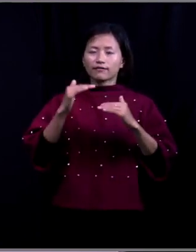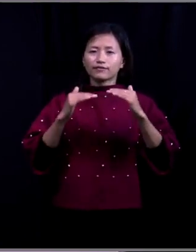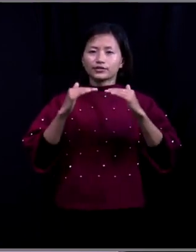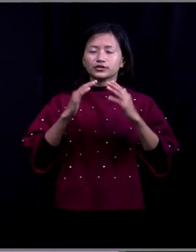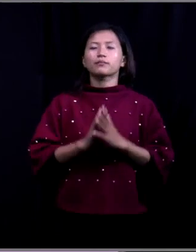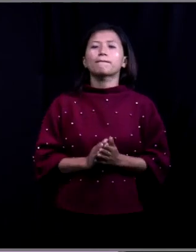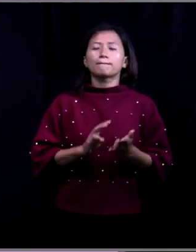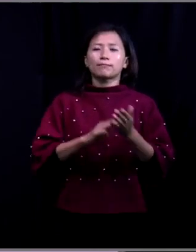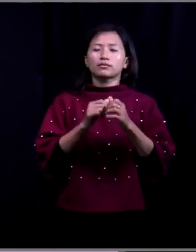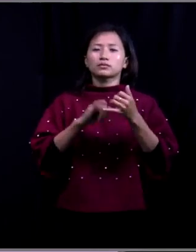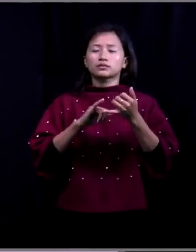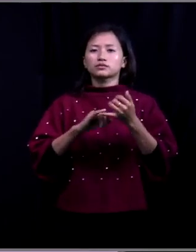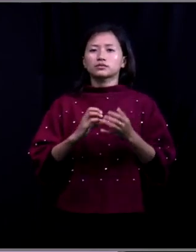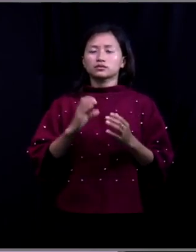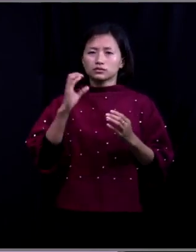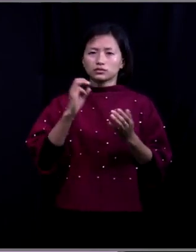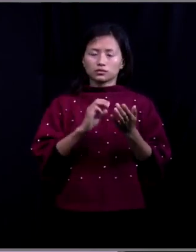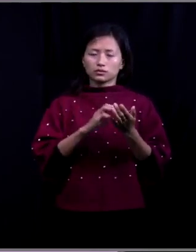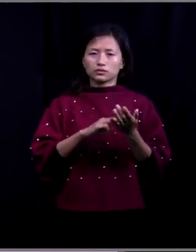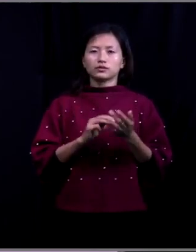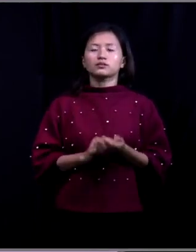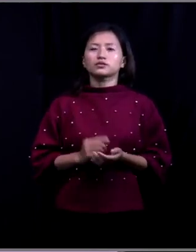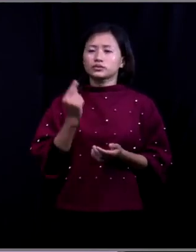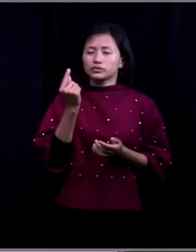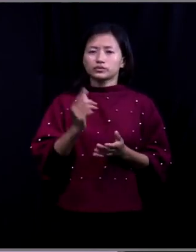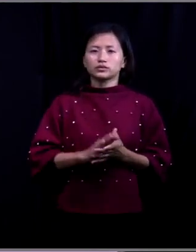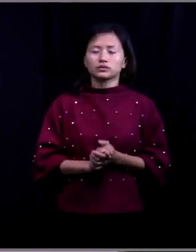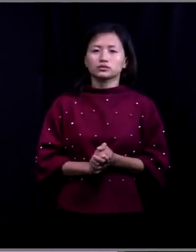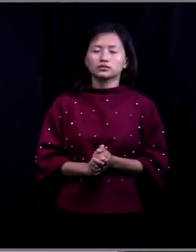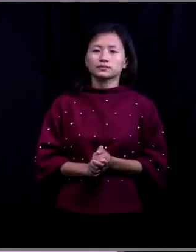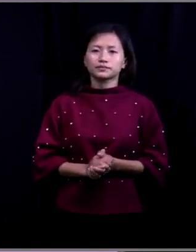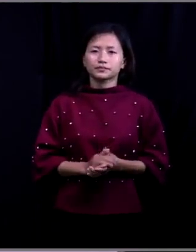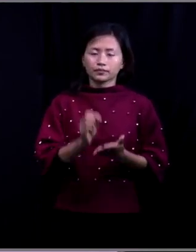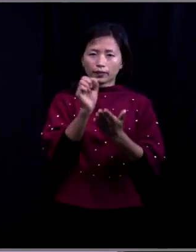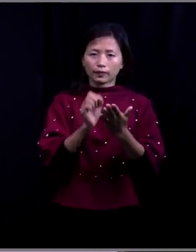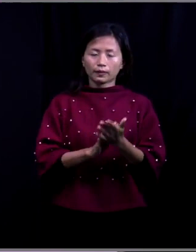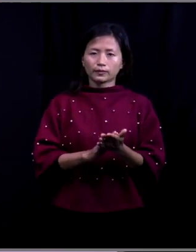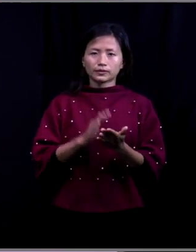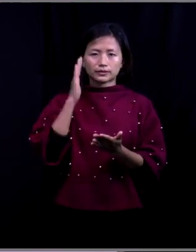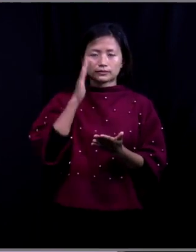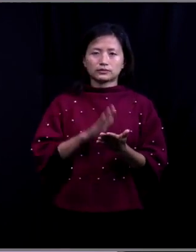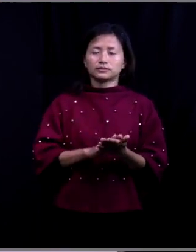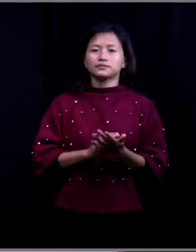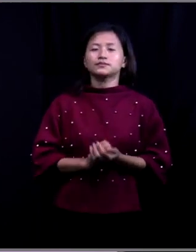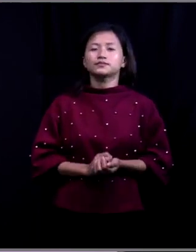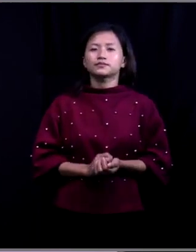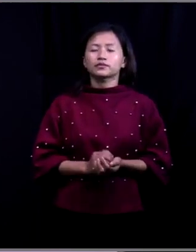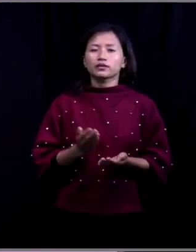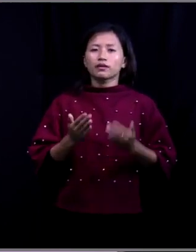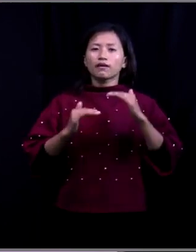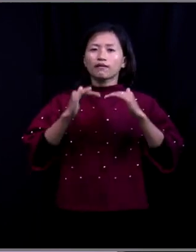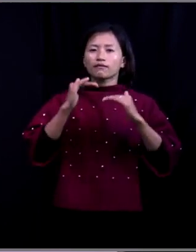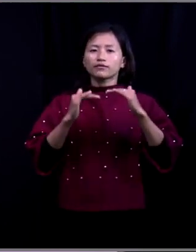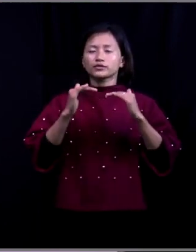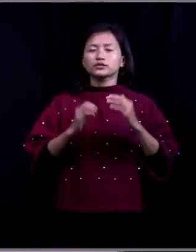of a molecule of a compound in atomic mass units. Now note that in both these cases we are using average